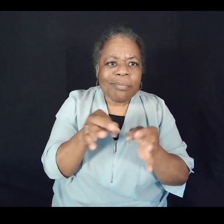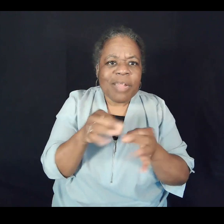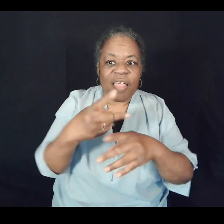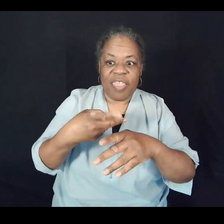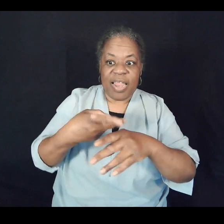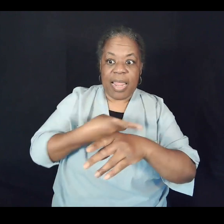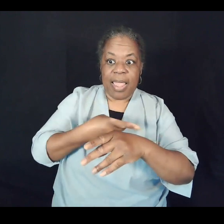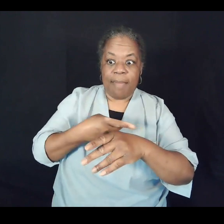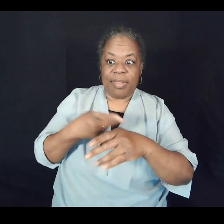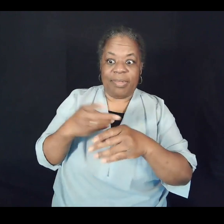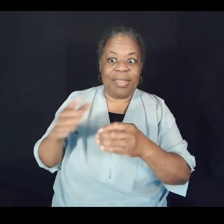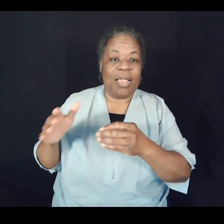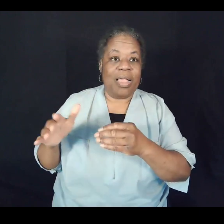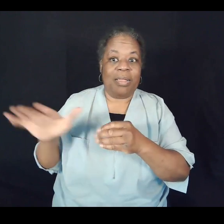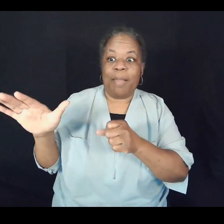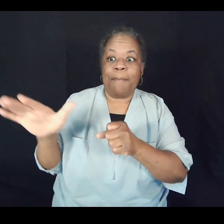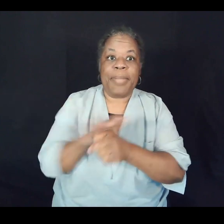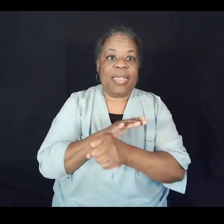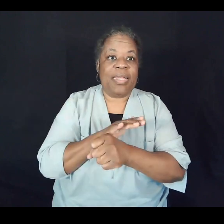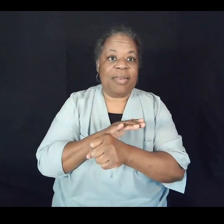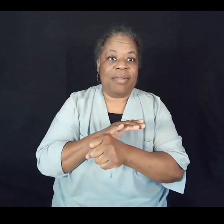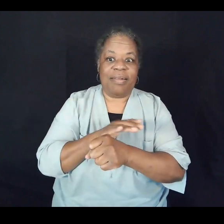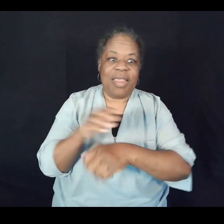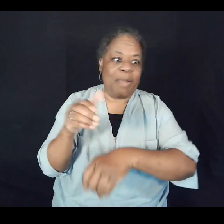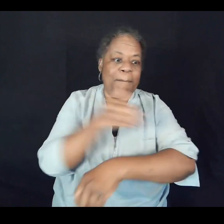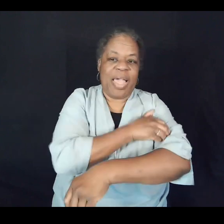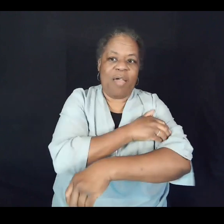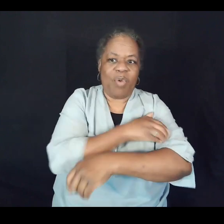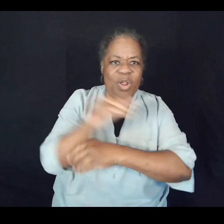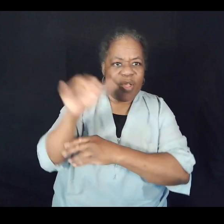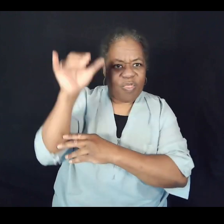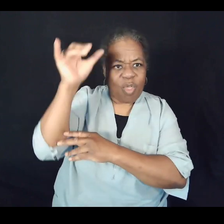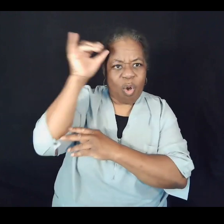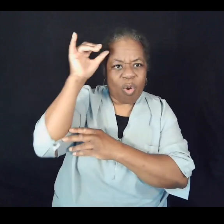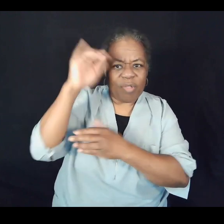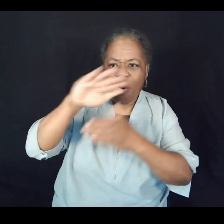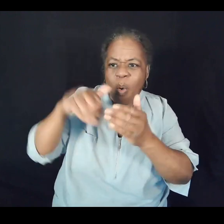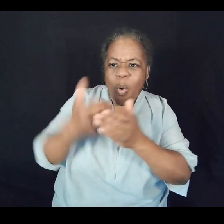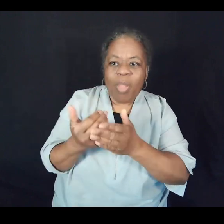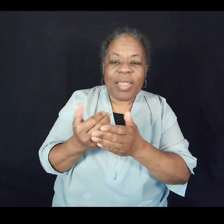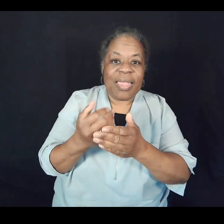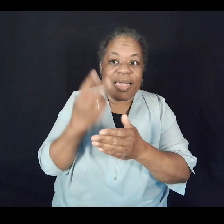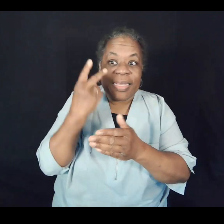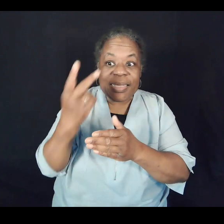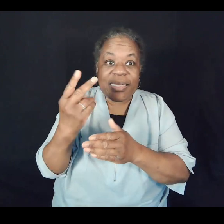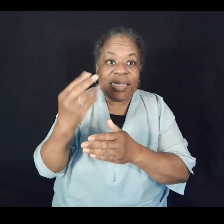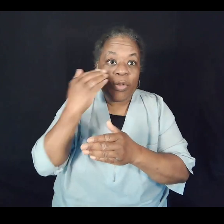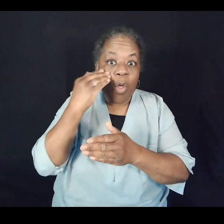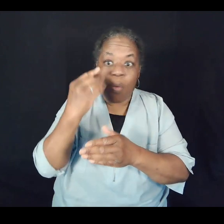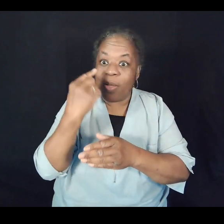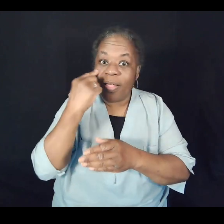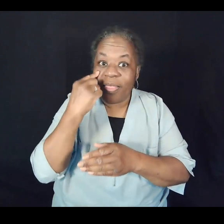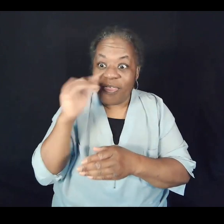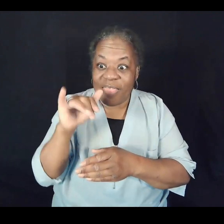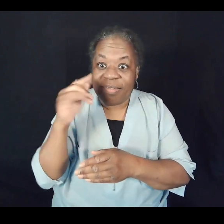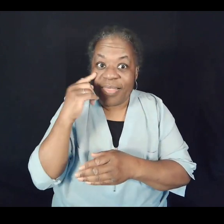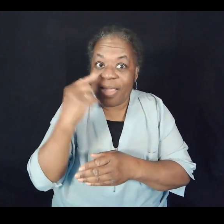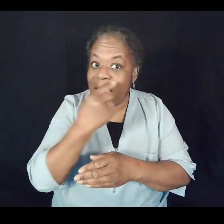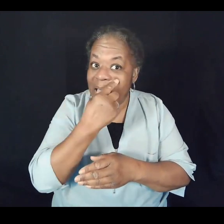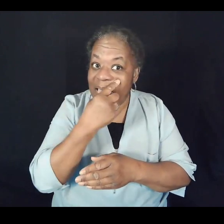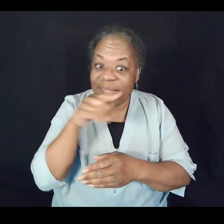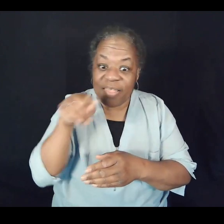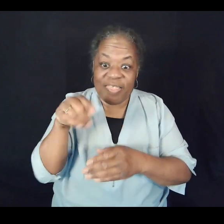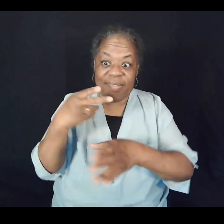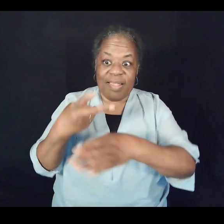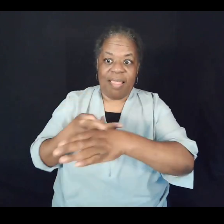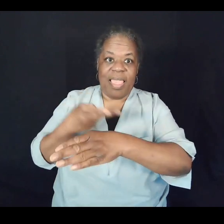power, and complete in all that he can see and know, the eyes. This lamb, in all the sevens, this lamb